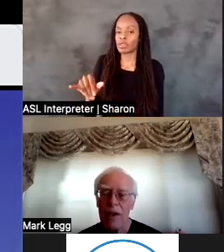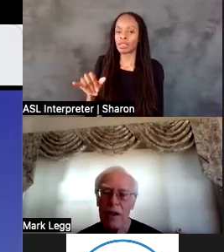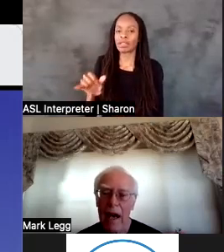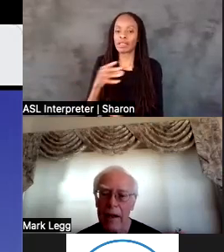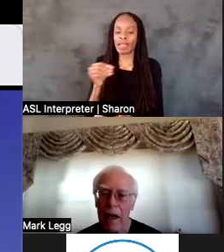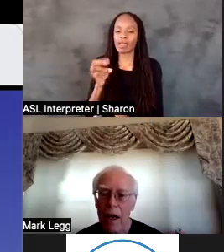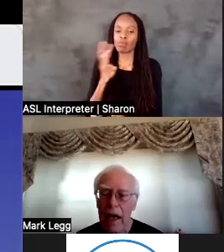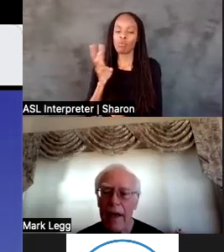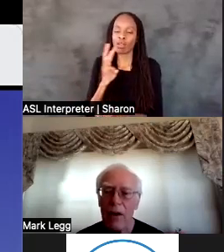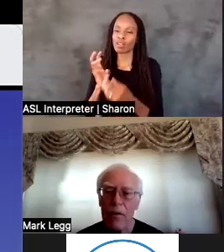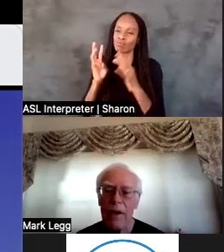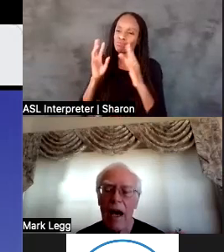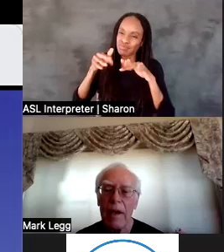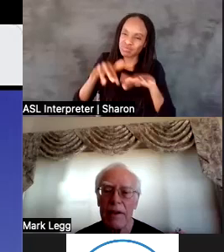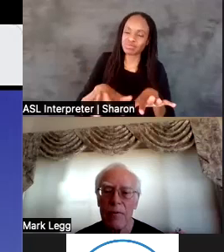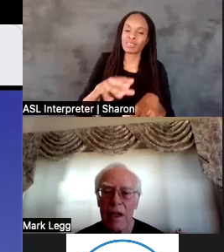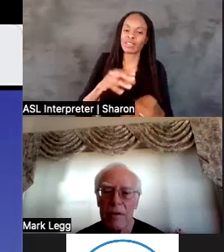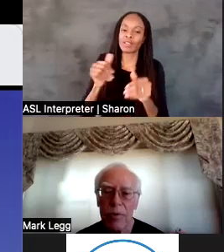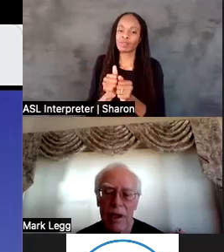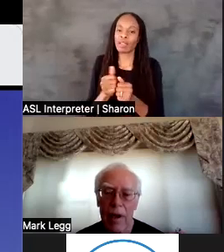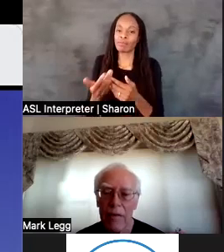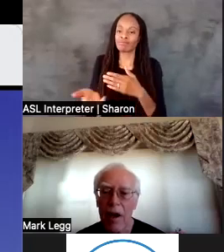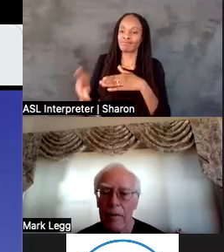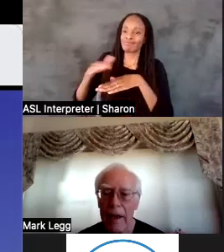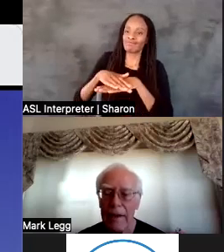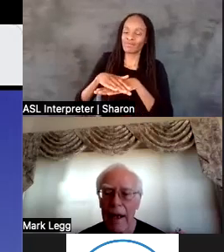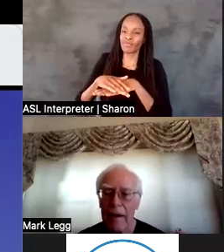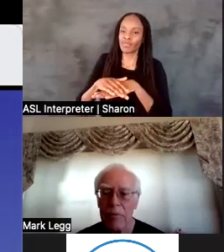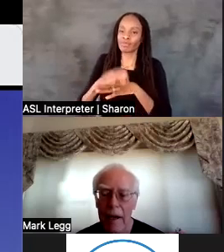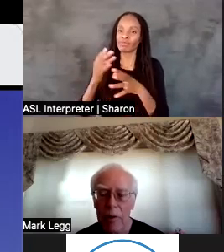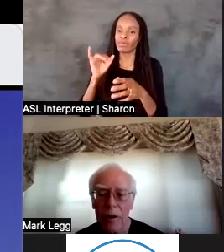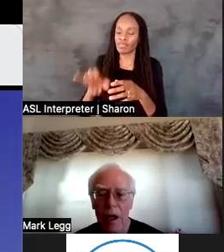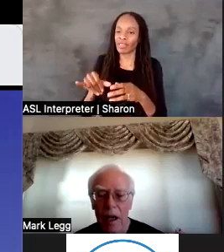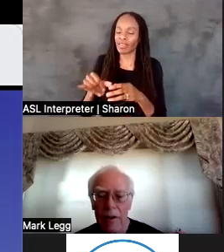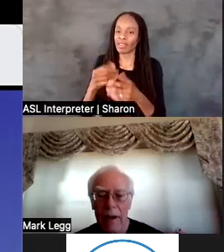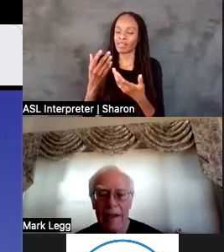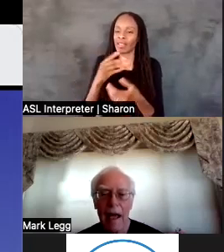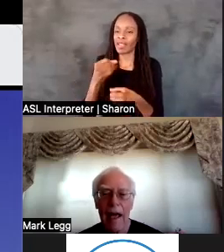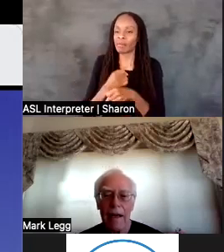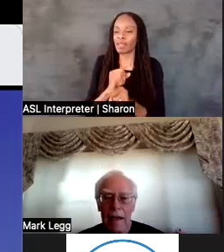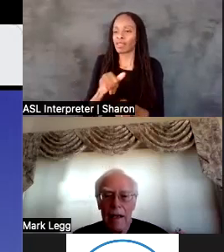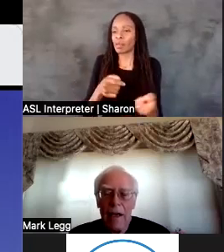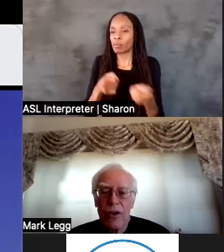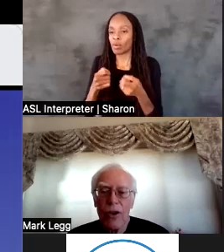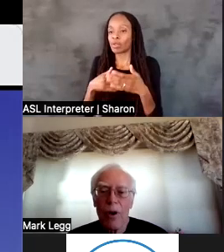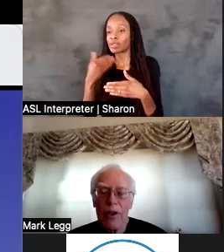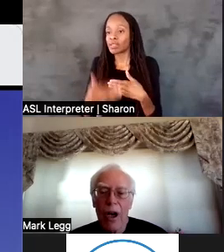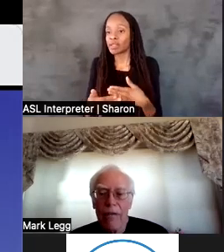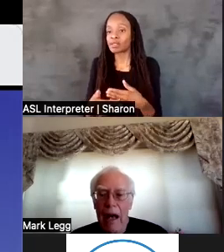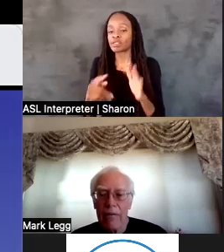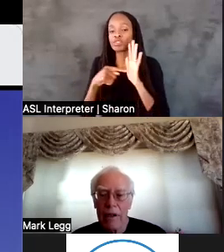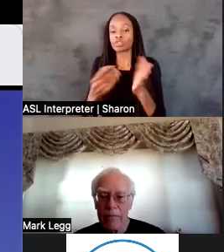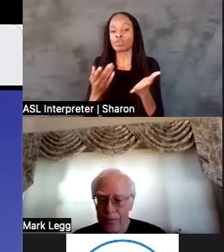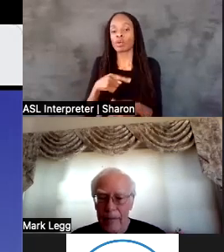down, rushing down, and then overtopping this ridge pushed up by the fault and making that pool. So the next slide shows what we